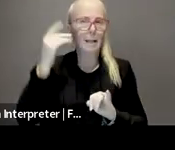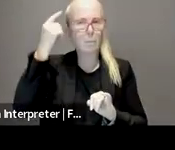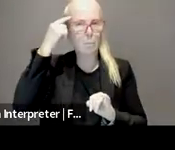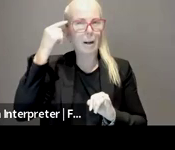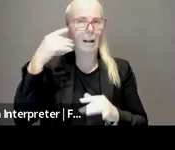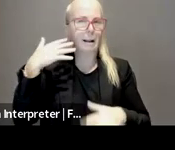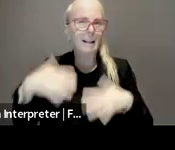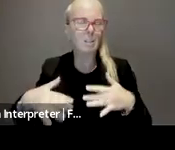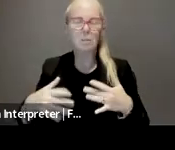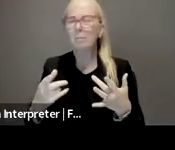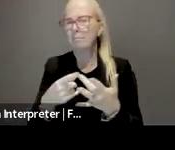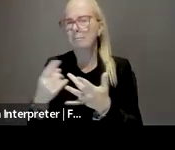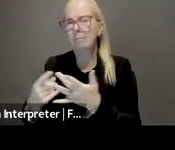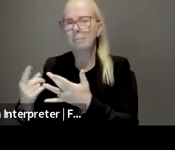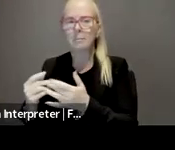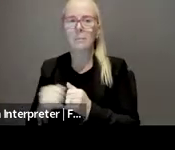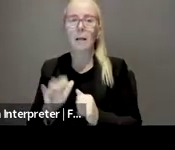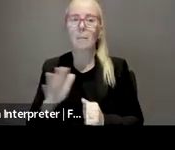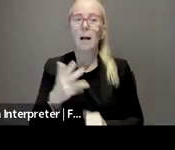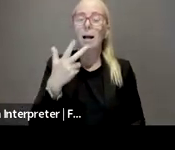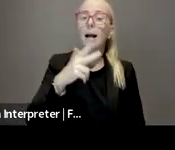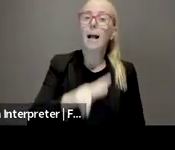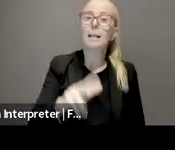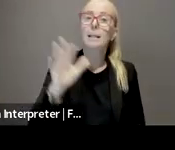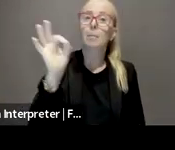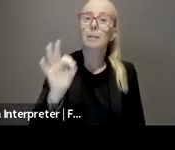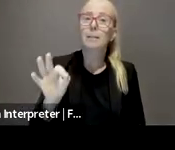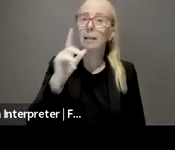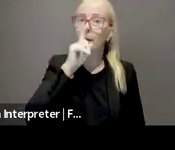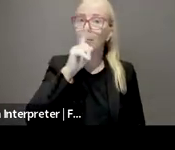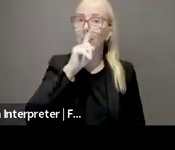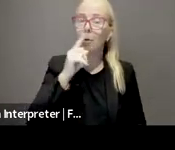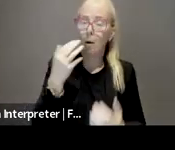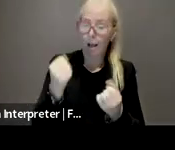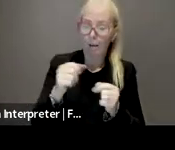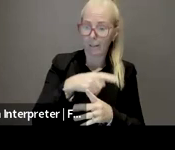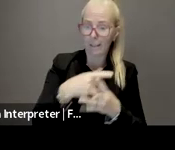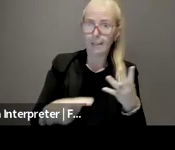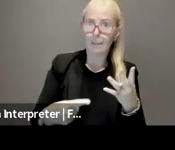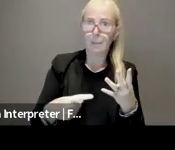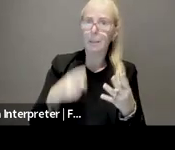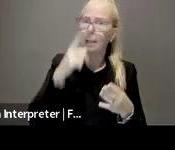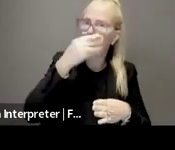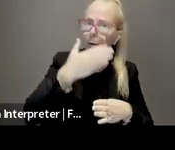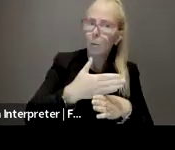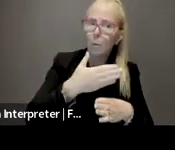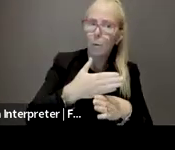Around 80% of people with disabilities are of working age, yet only 50% of them can afford an assistive